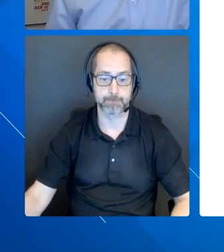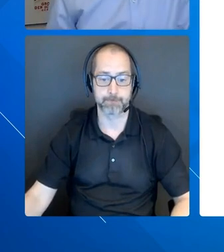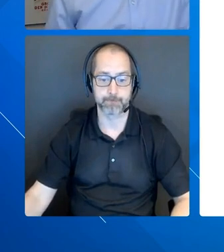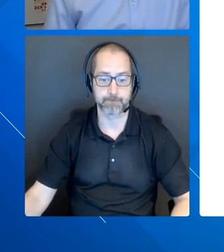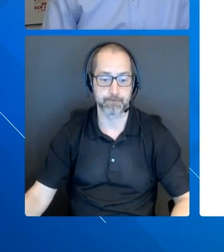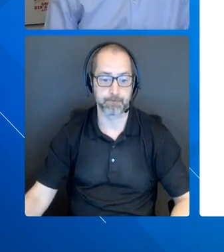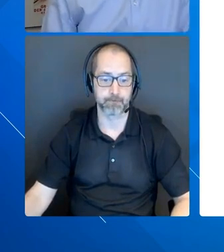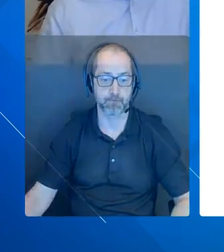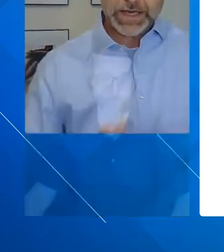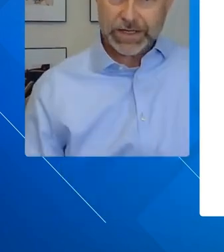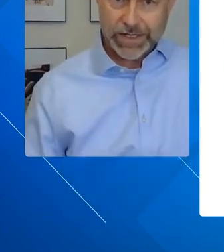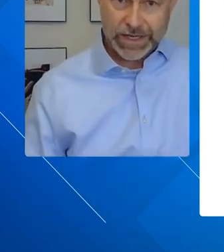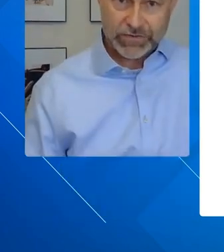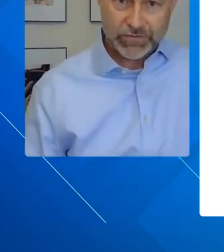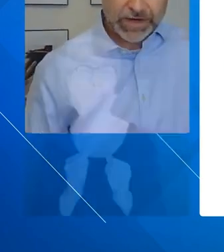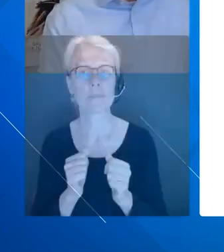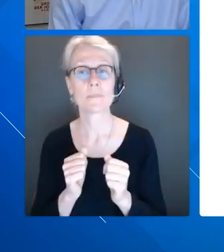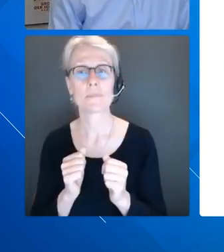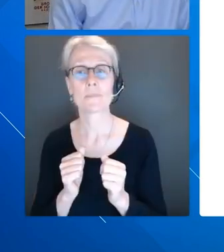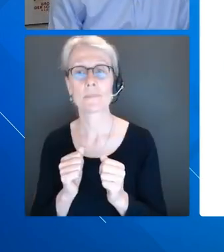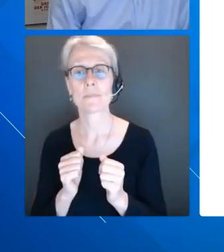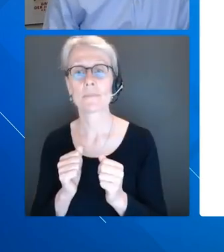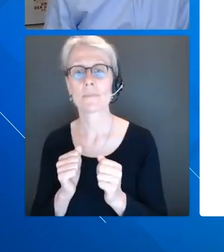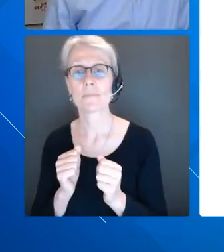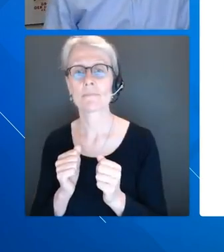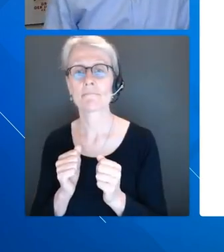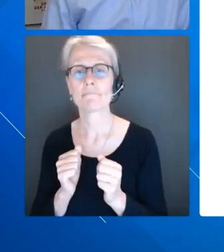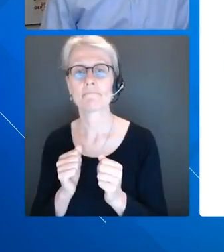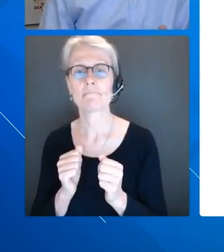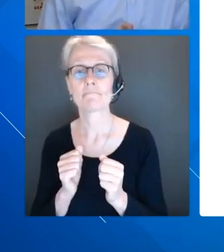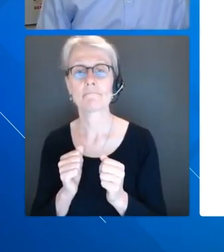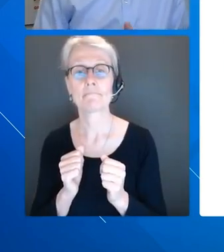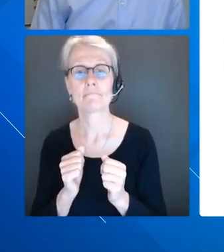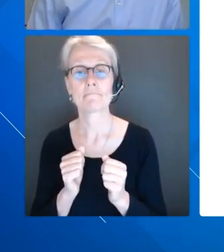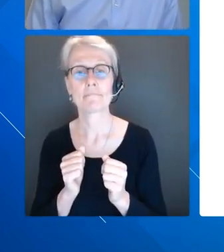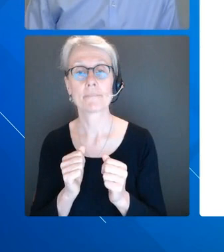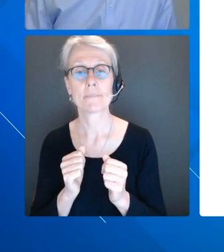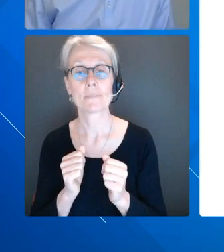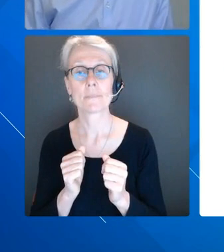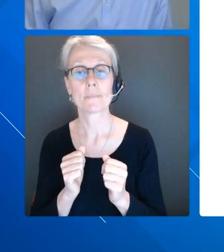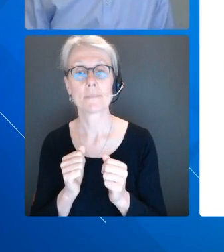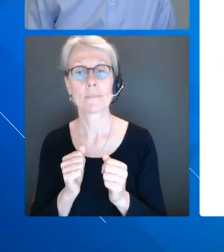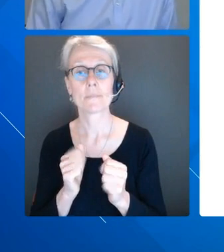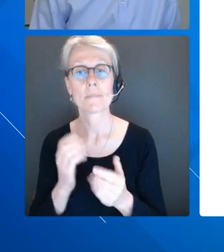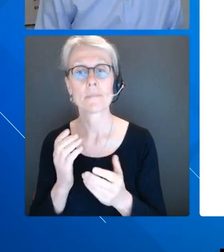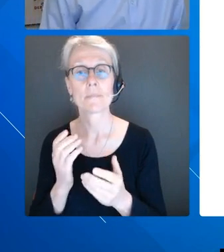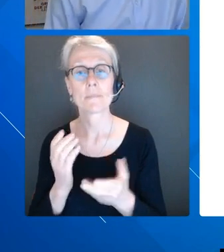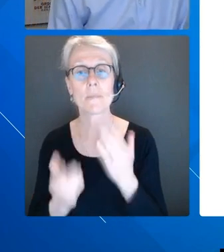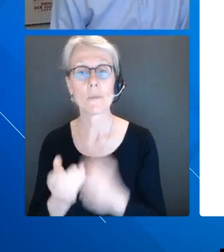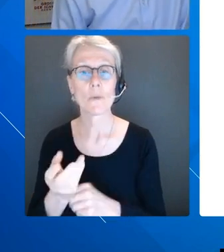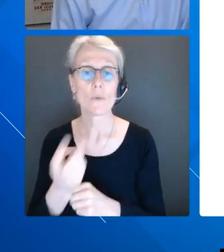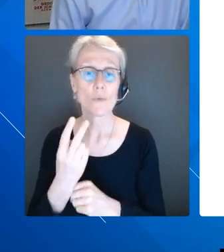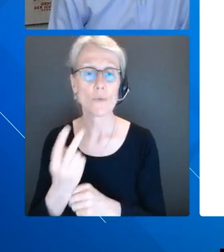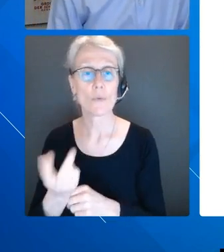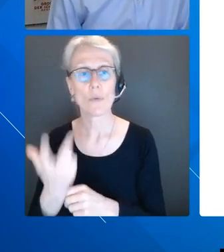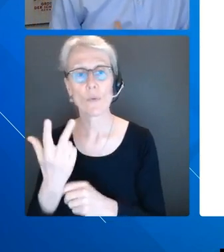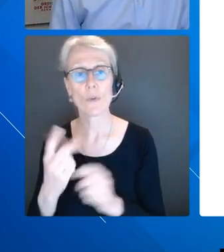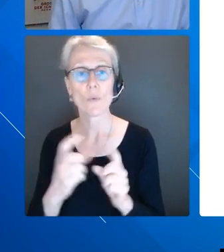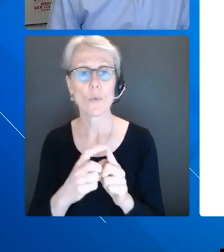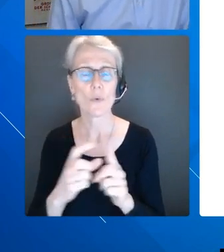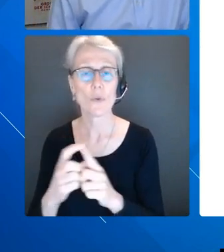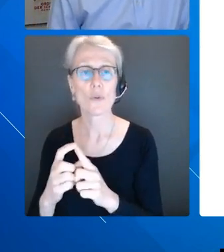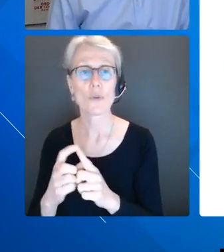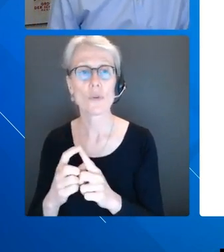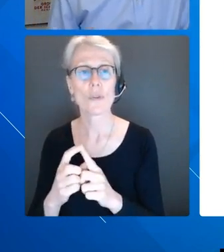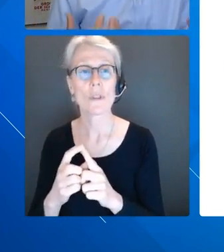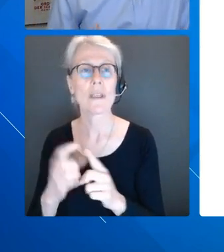3 words. Again, context is everything. Mark decorative images as such. So if something's on a page just to